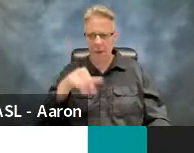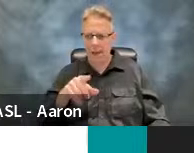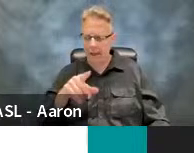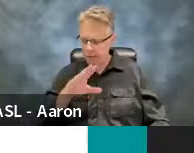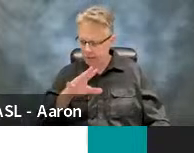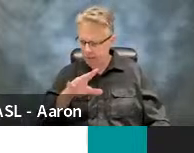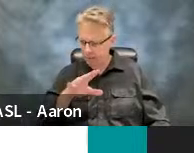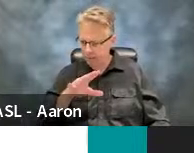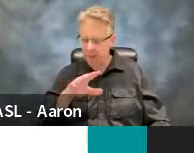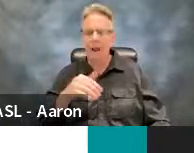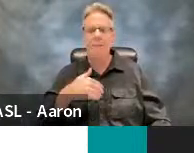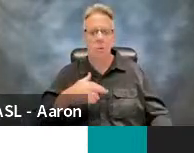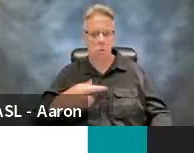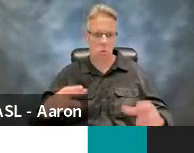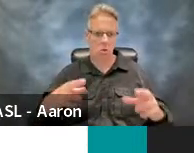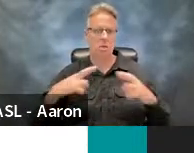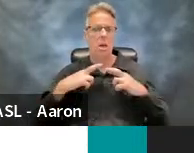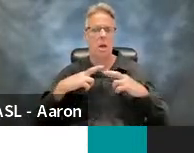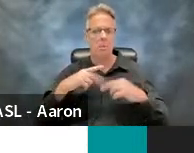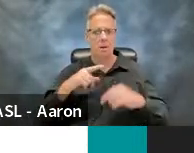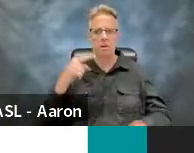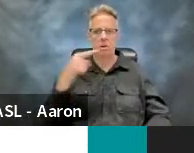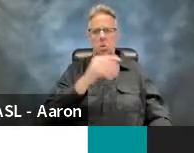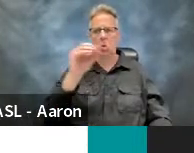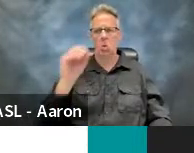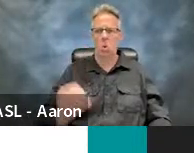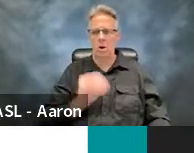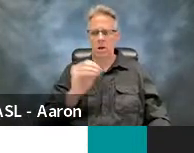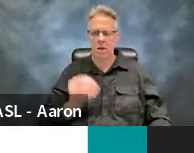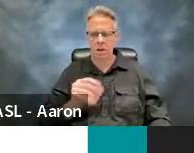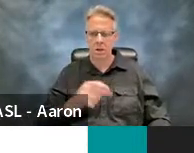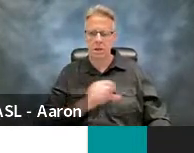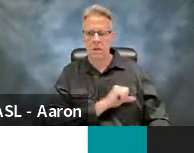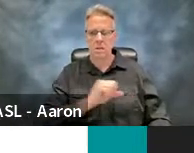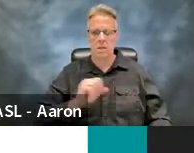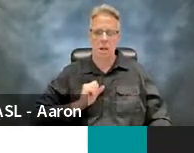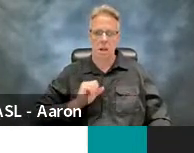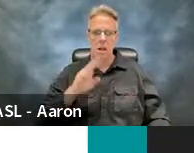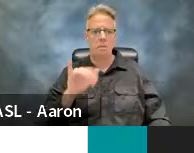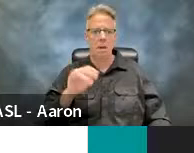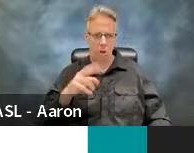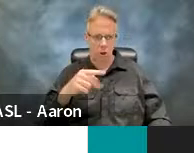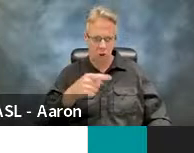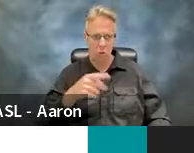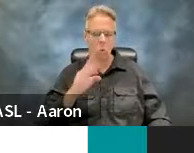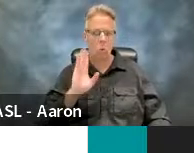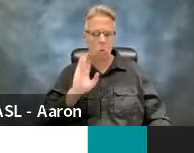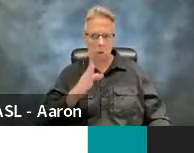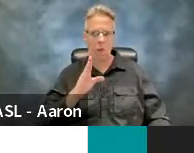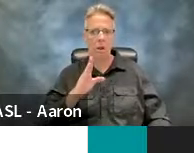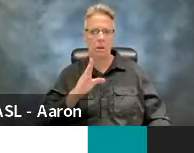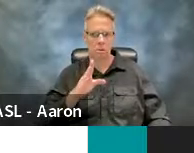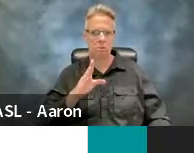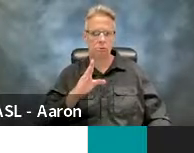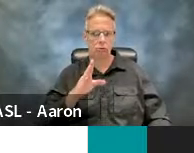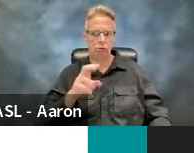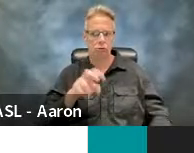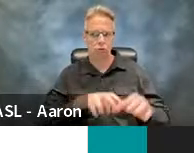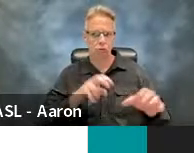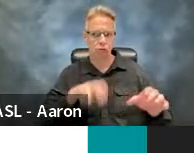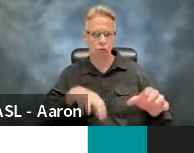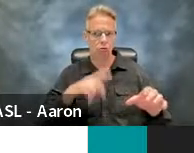we have a retirement on the Oregon side. Senator Beyer will be dropping off of